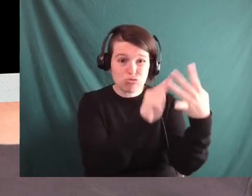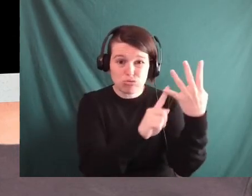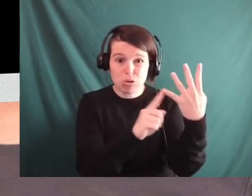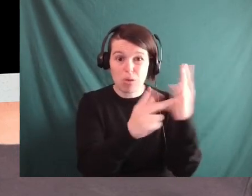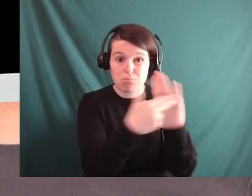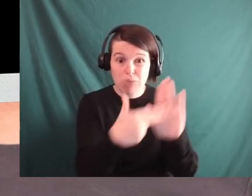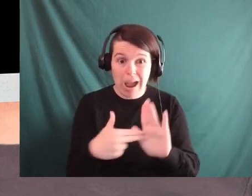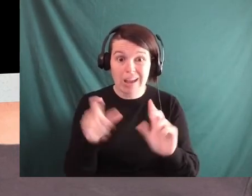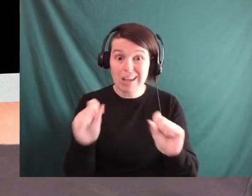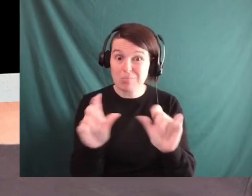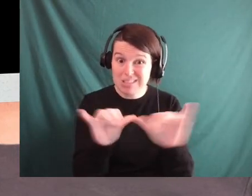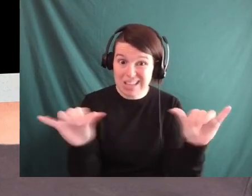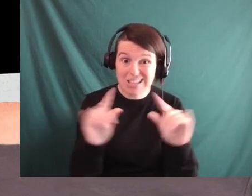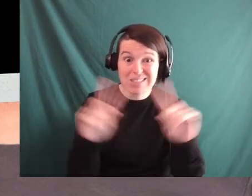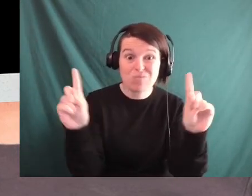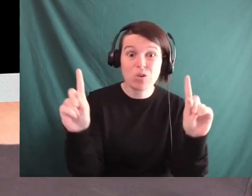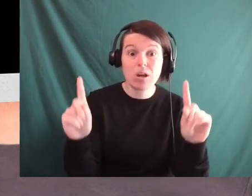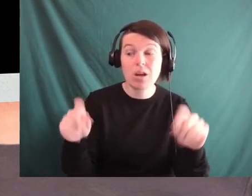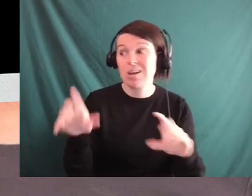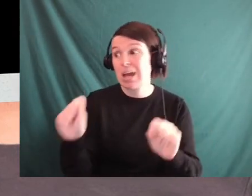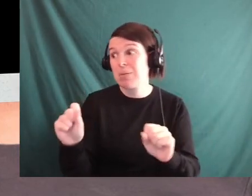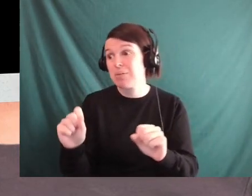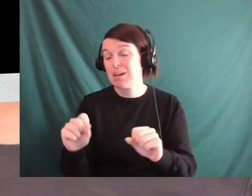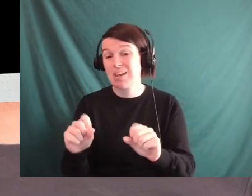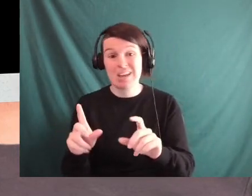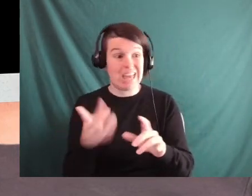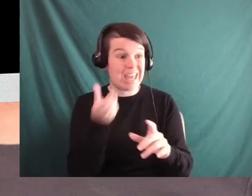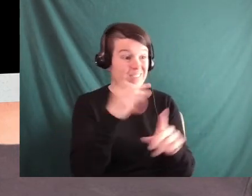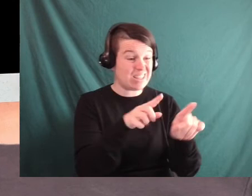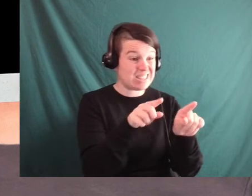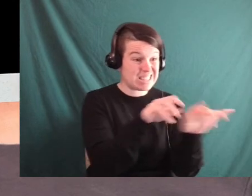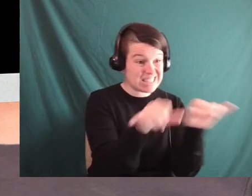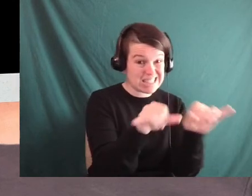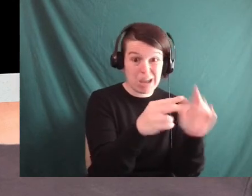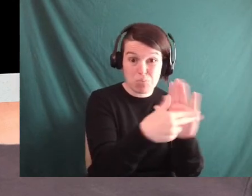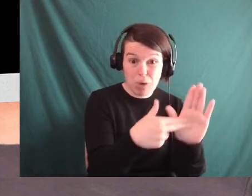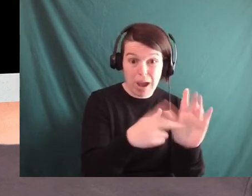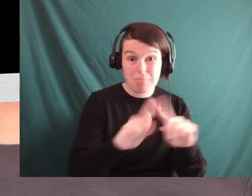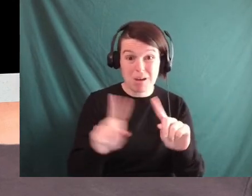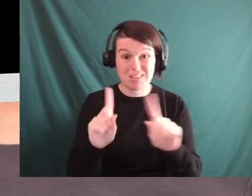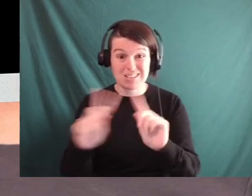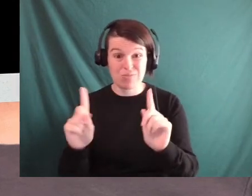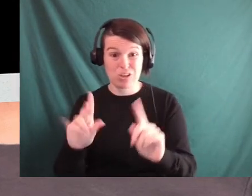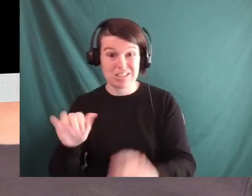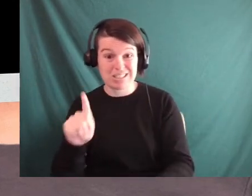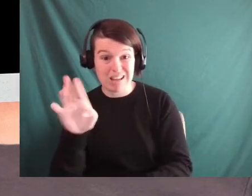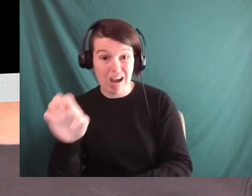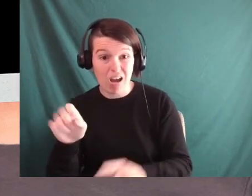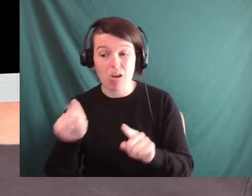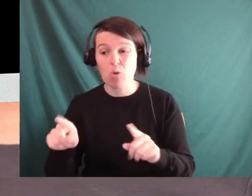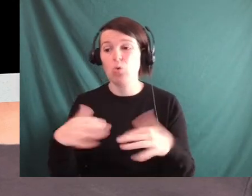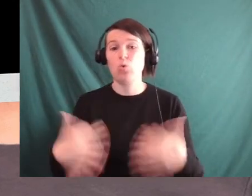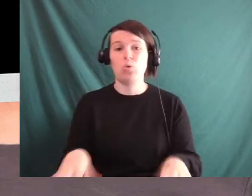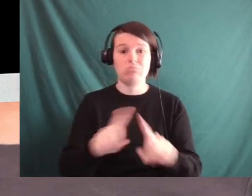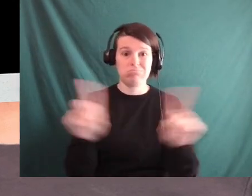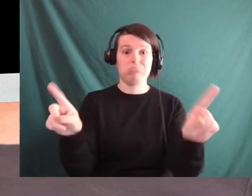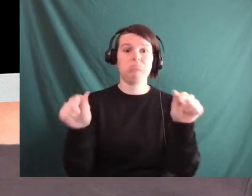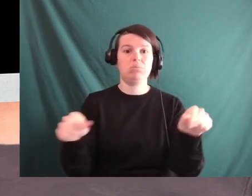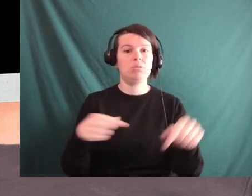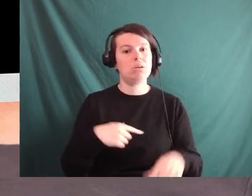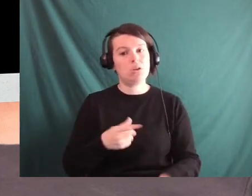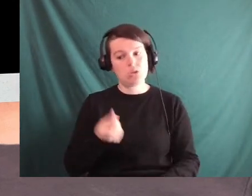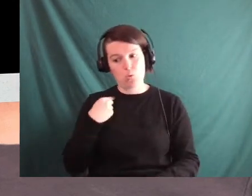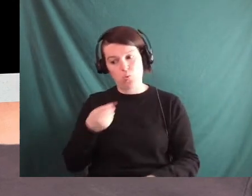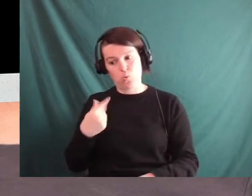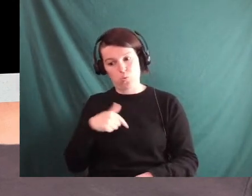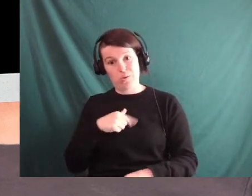be a different size and a different style of the same brand. At DCAT's binder exchange program, we ask for people's